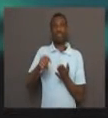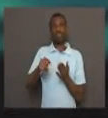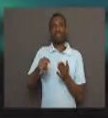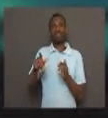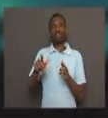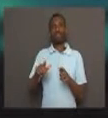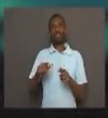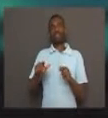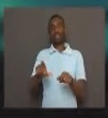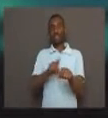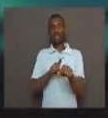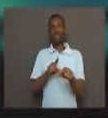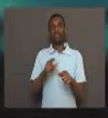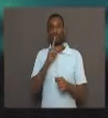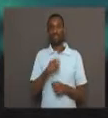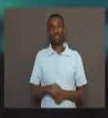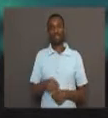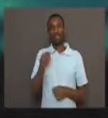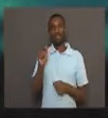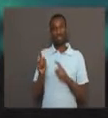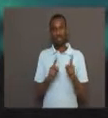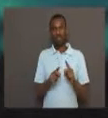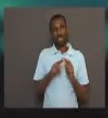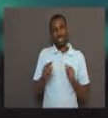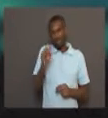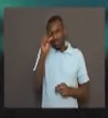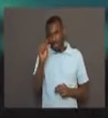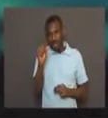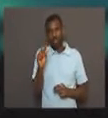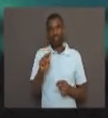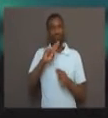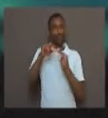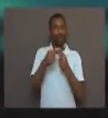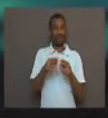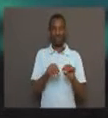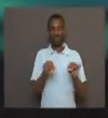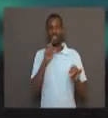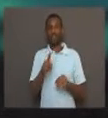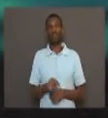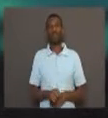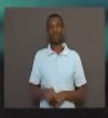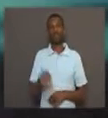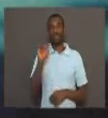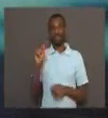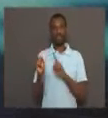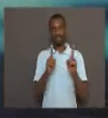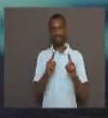This is the smallest unit of measurement that we use for length.